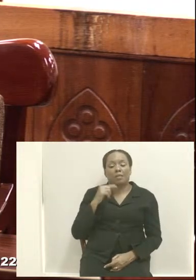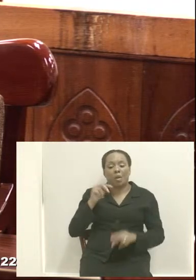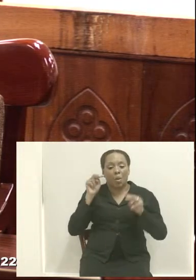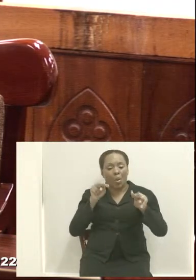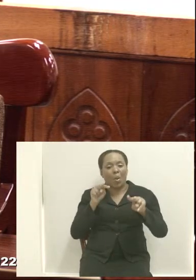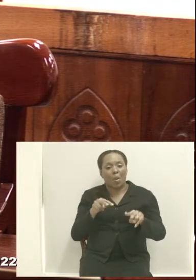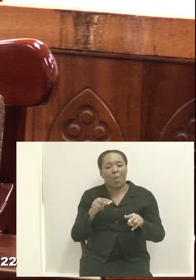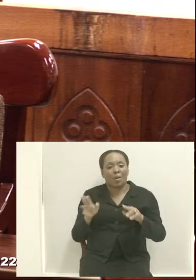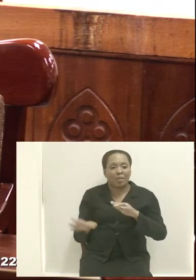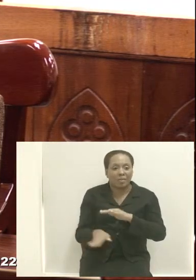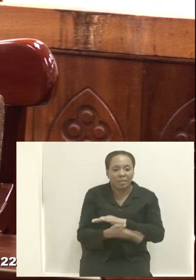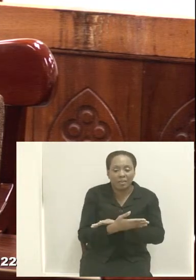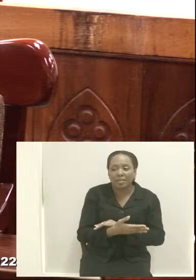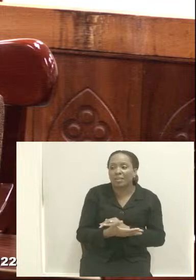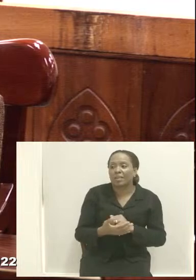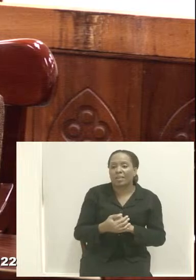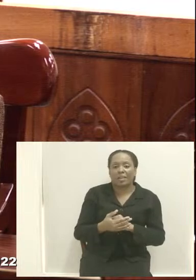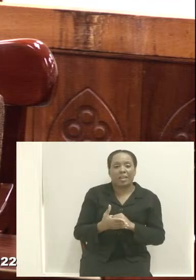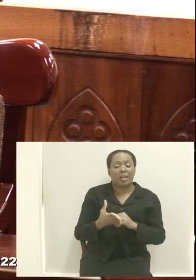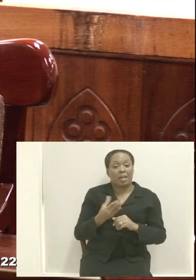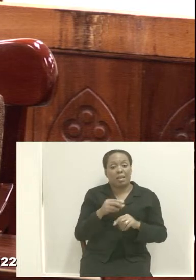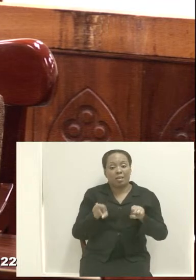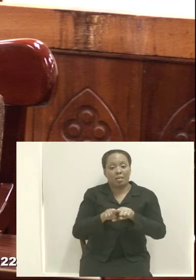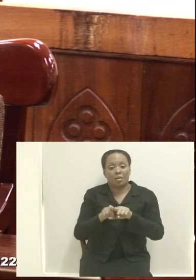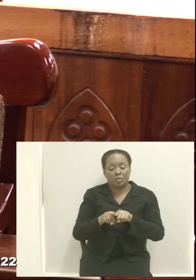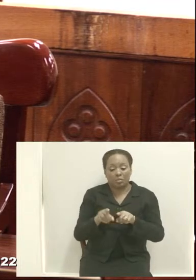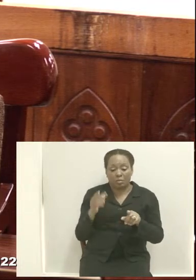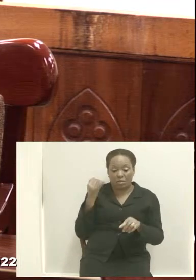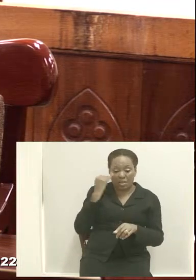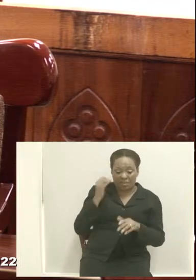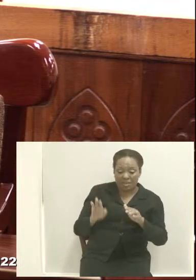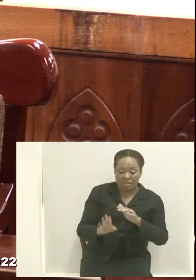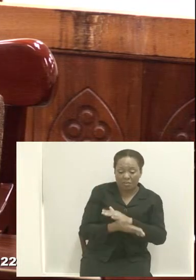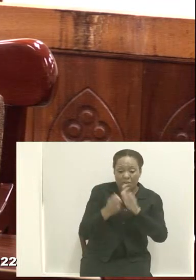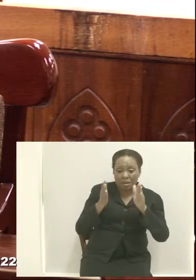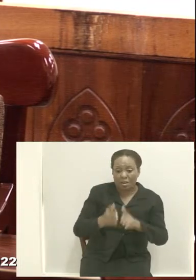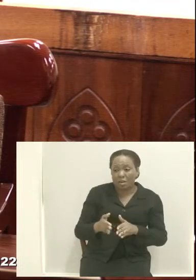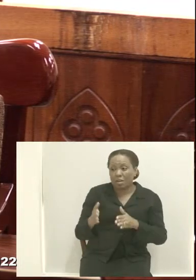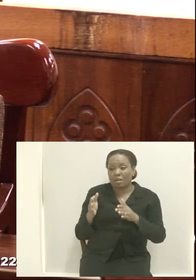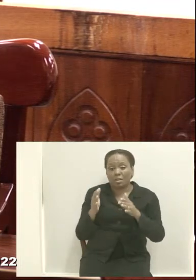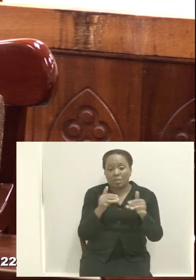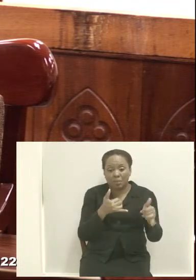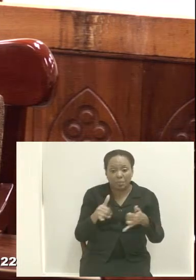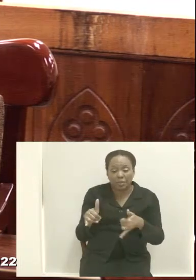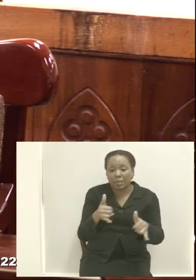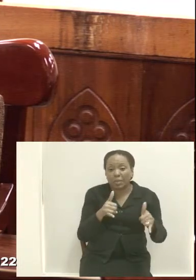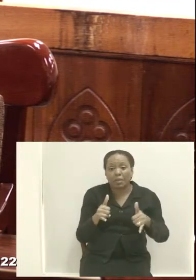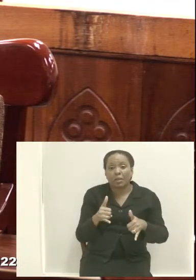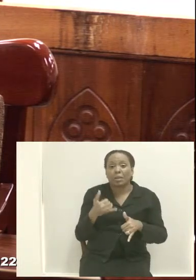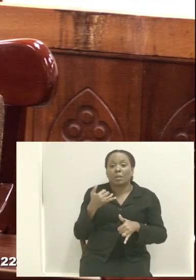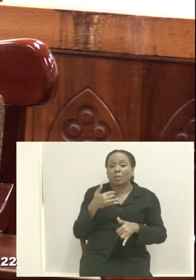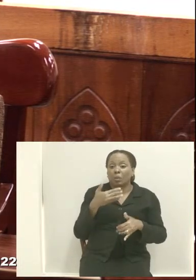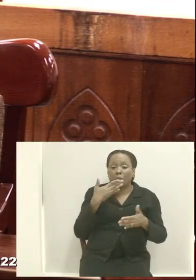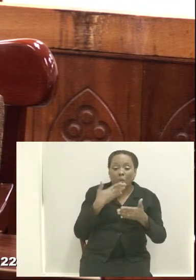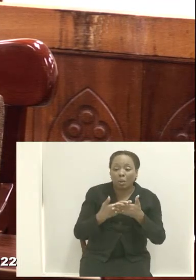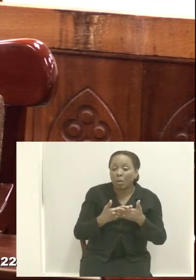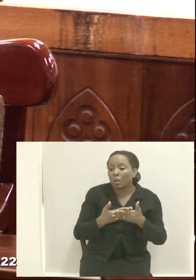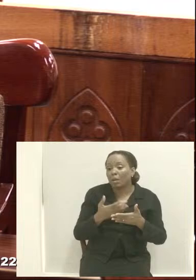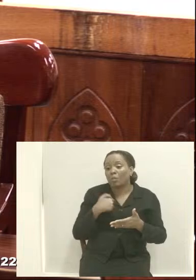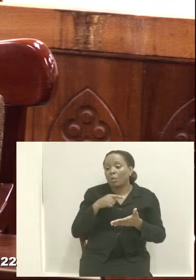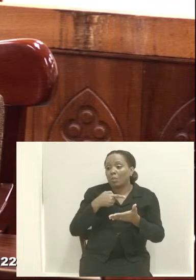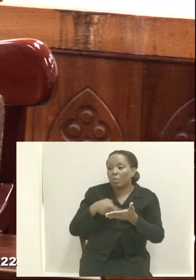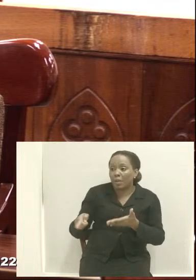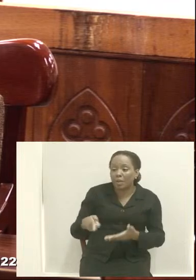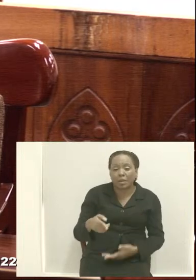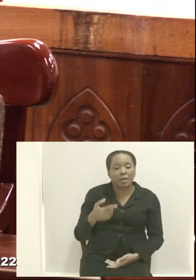We neglect them, we ignore them, we treat them like minstrels, we pay them if they make us feel good, and if they don't make us feel good, we don't like to pay them. But